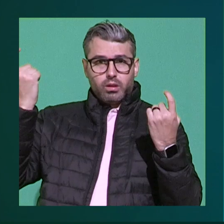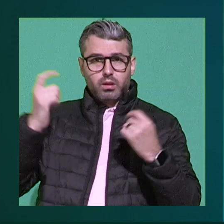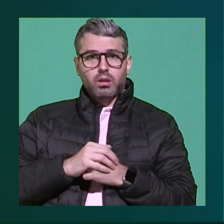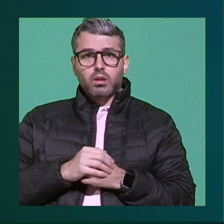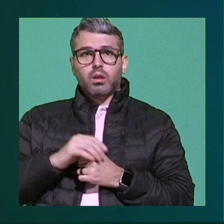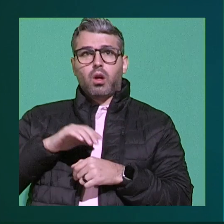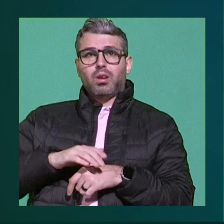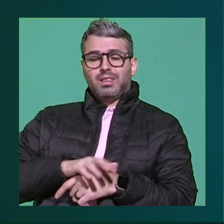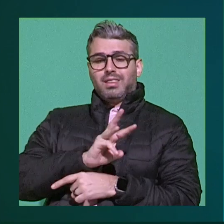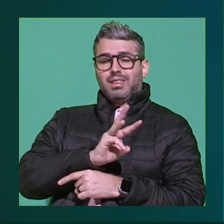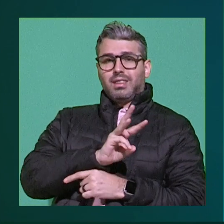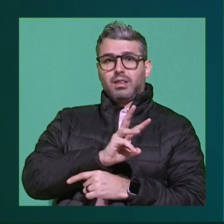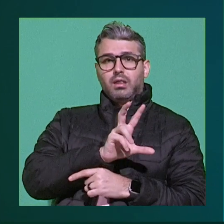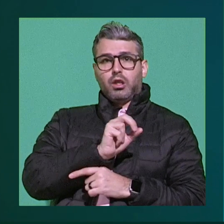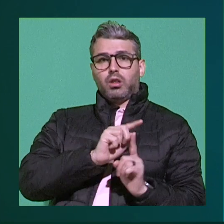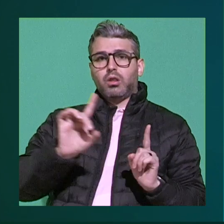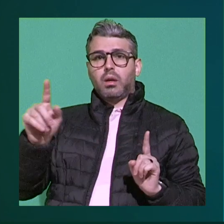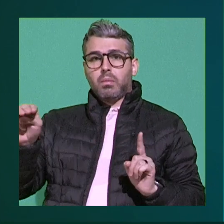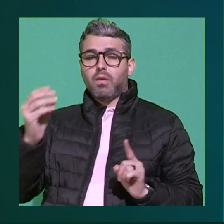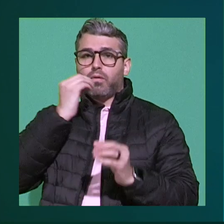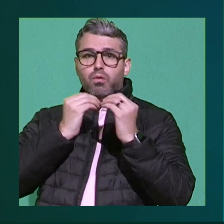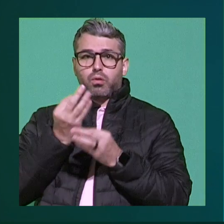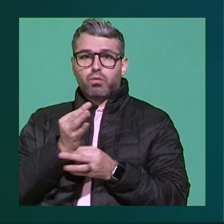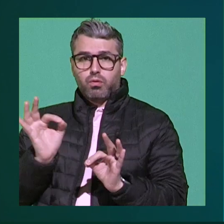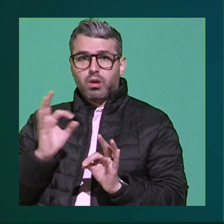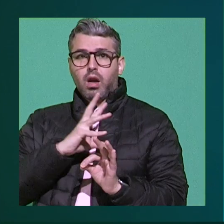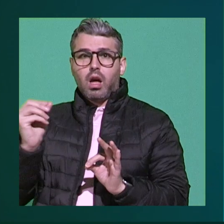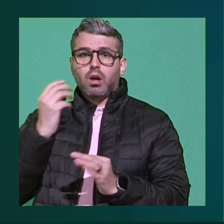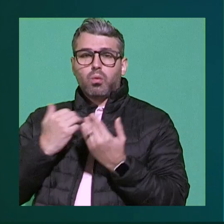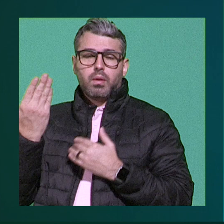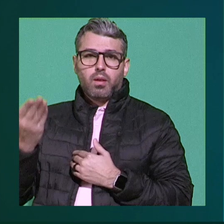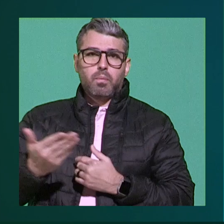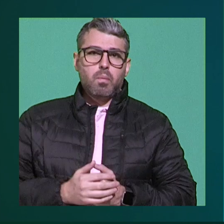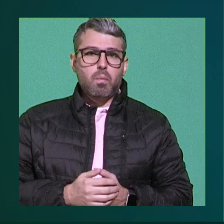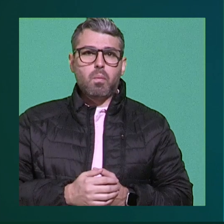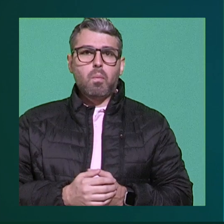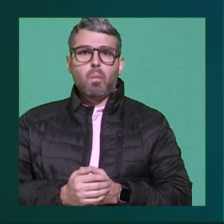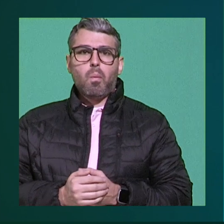to 8 p.m. in the NPR. Food is free and your spirit will be lifted.